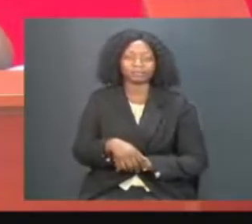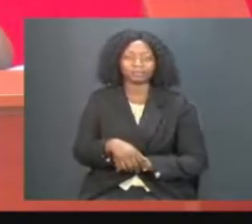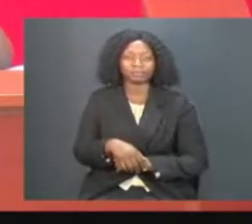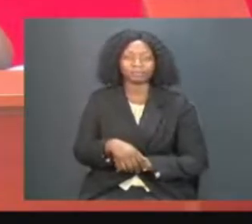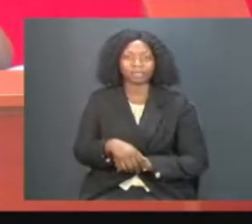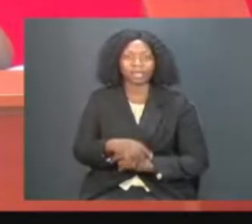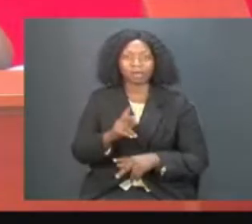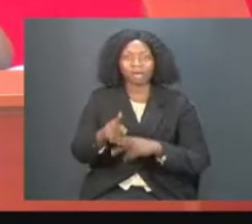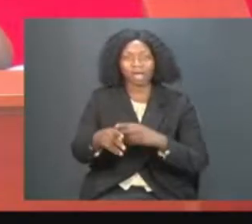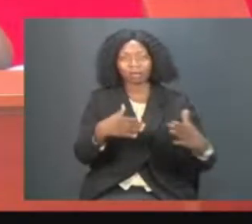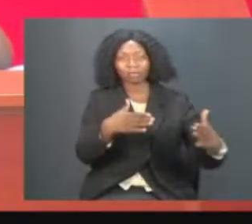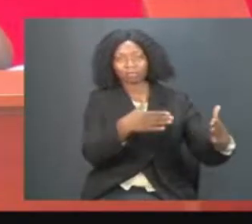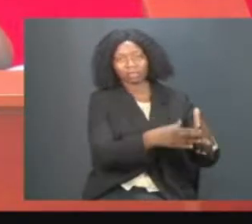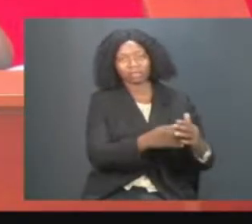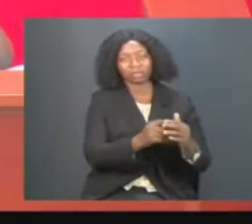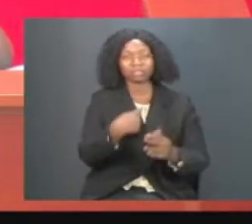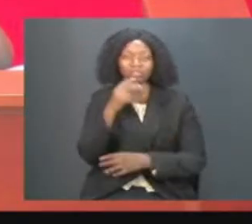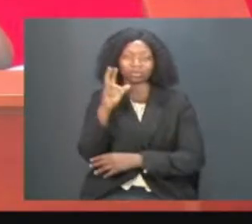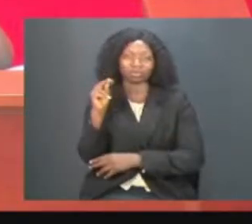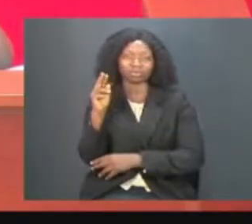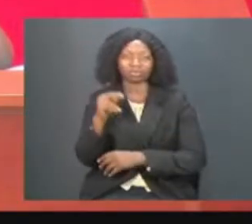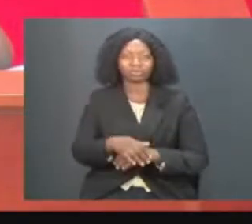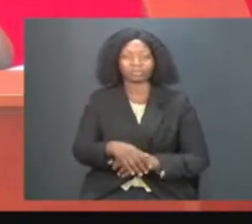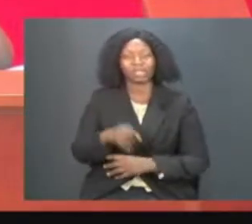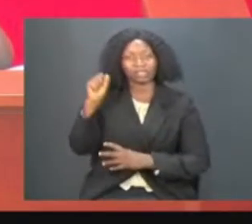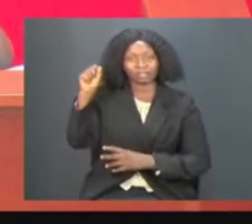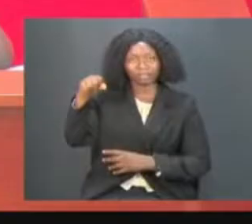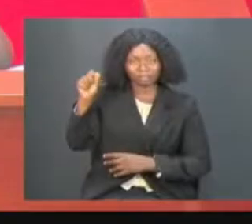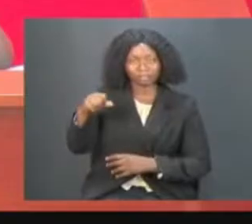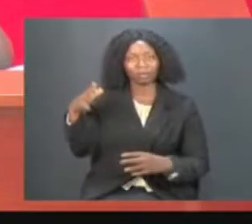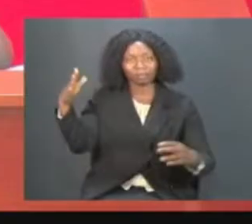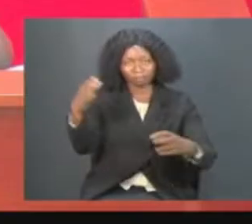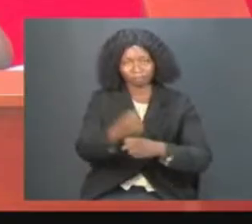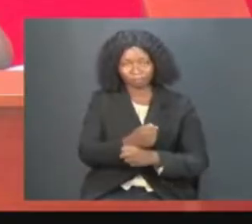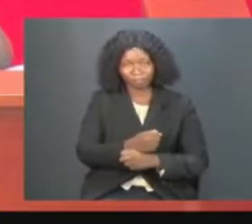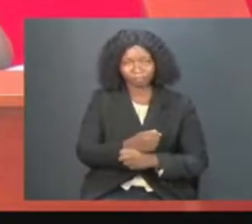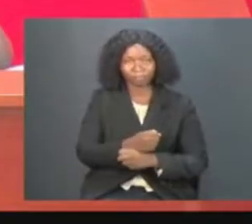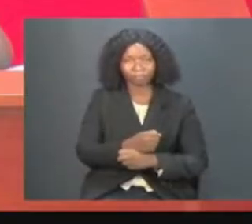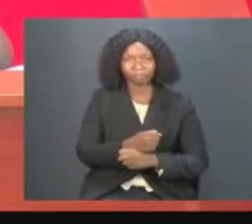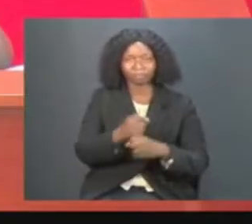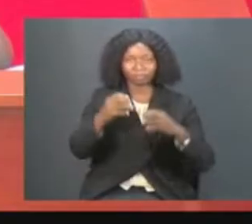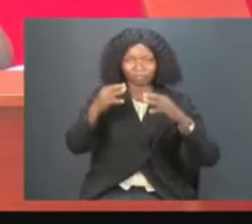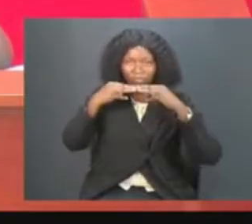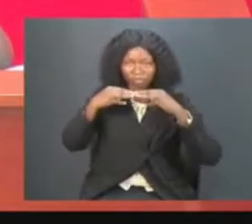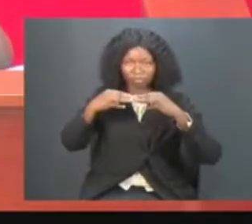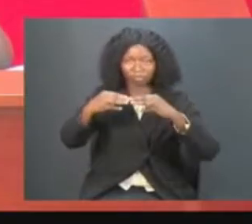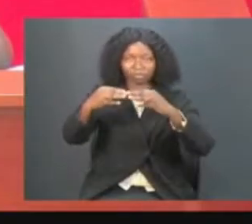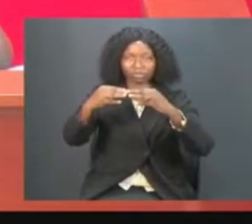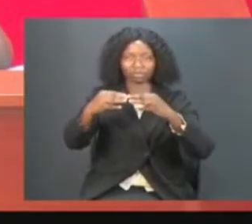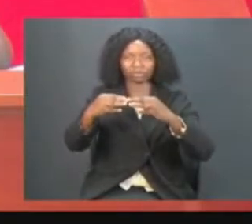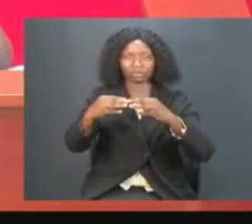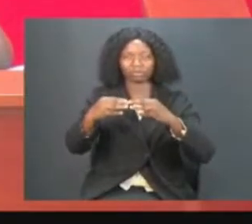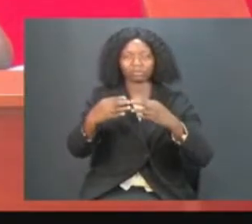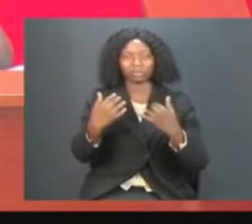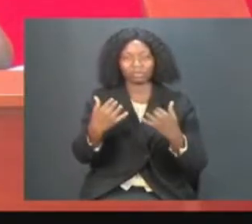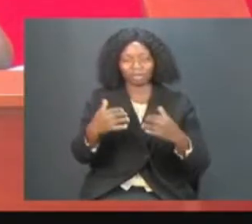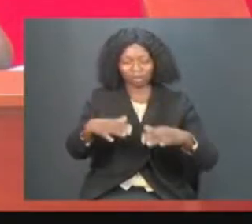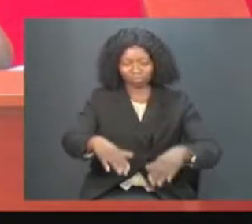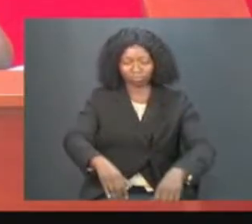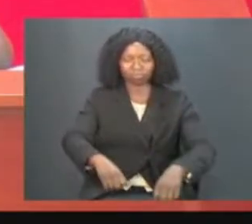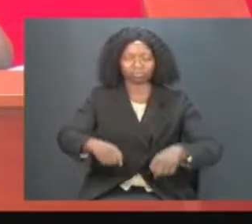Those against say no. The ayes have it. The motion is accordingly